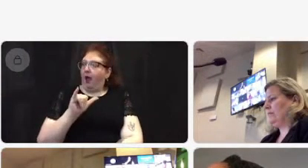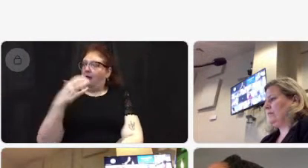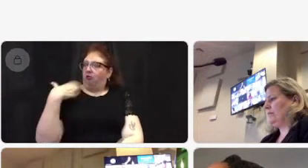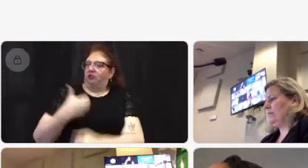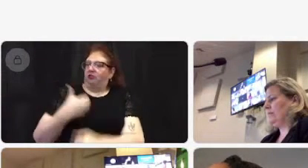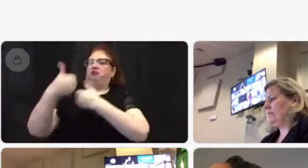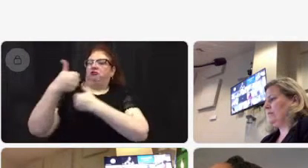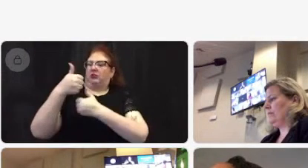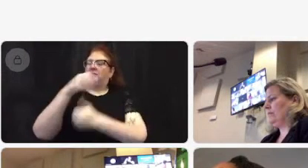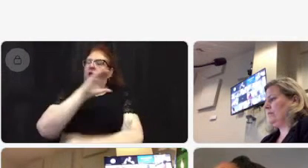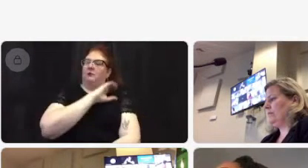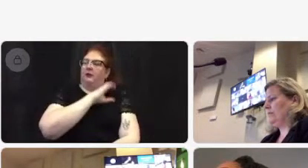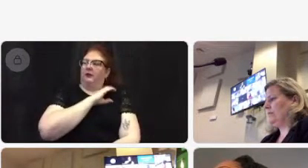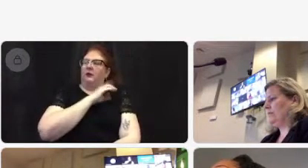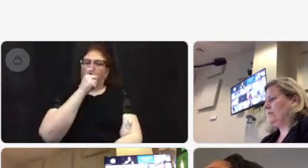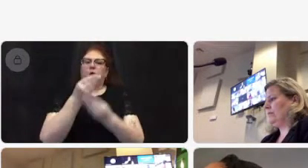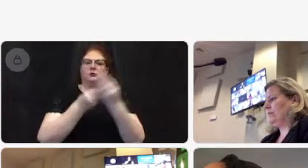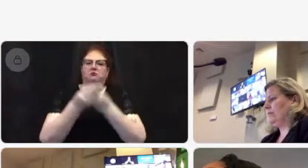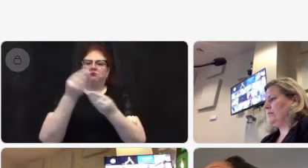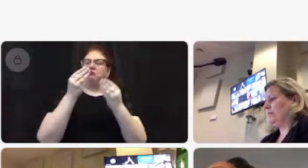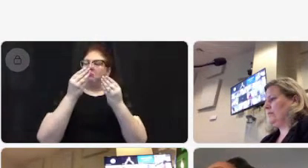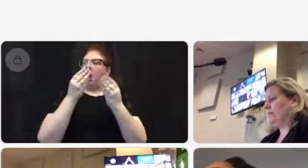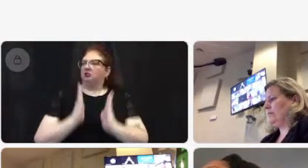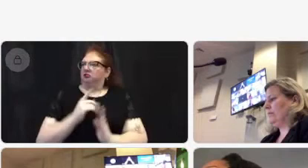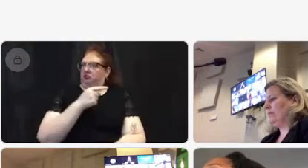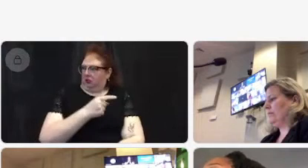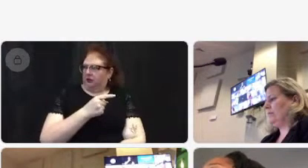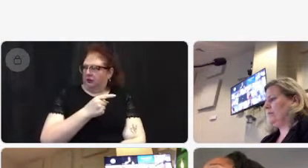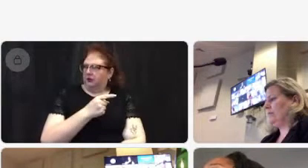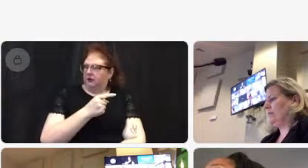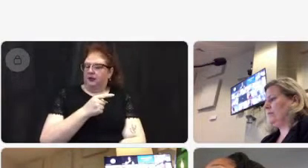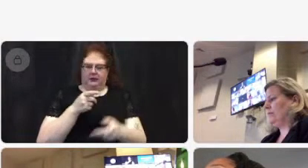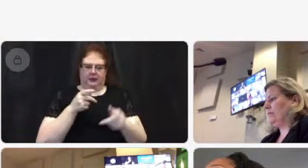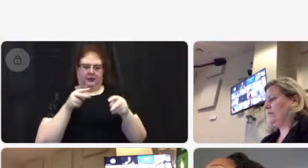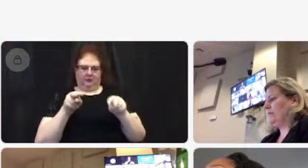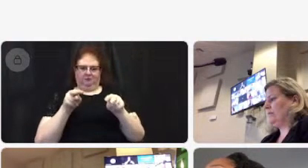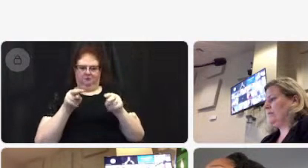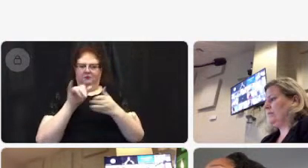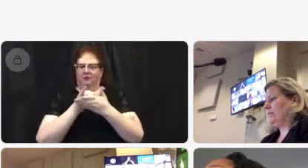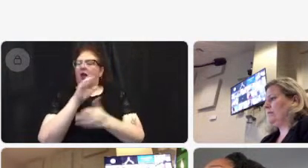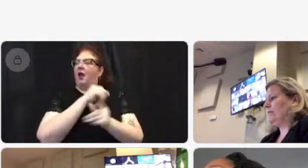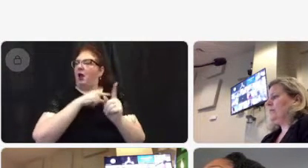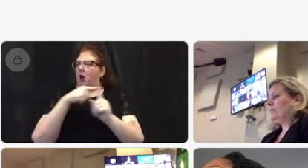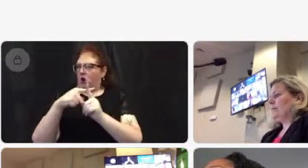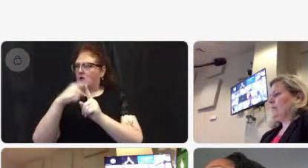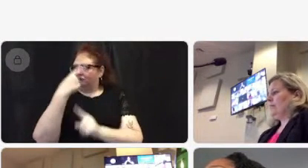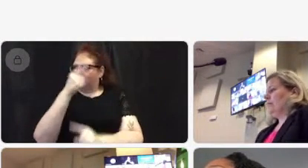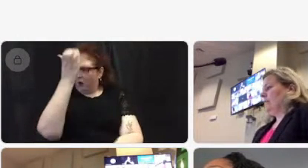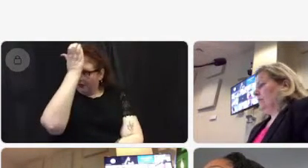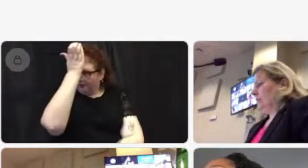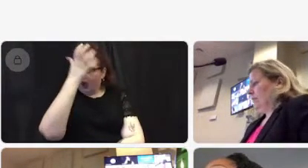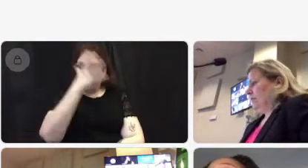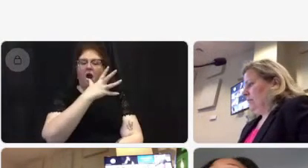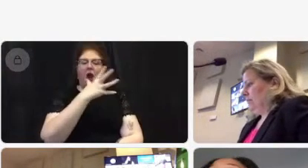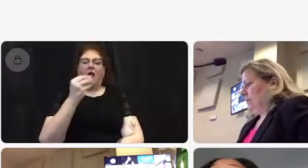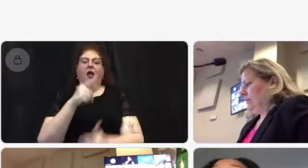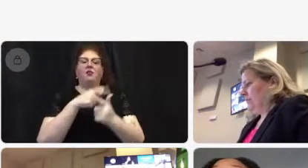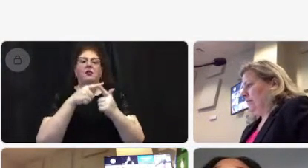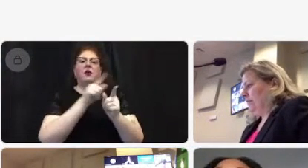those budgets as it relates to public safety, fleet, and fire. And then second, I want to applaud the city